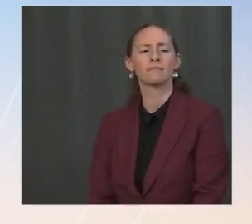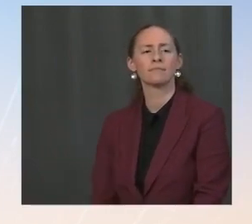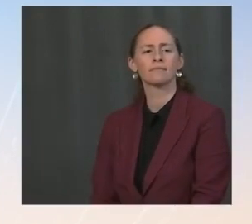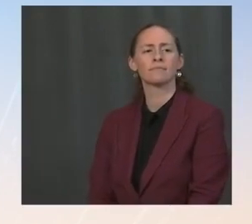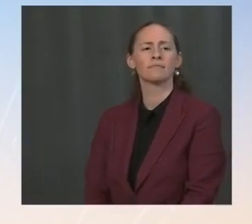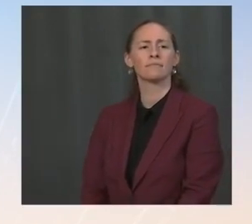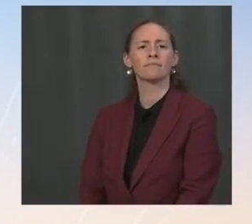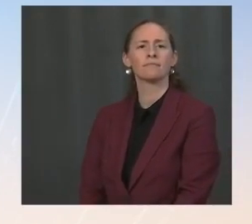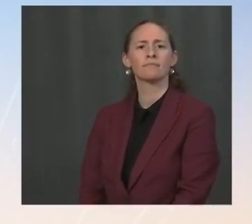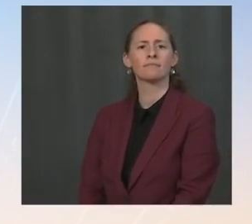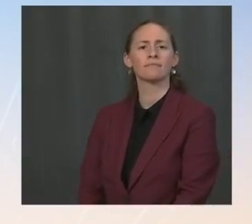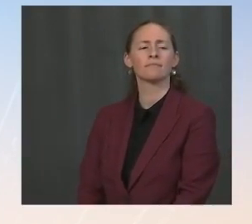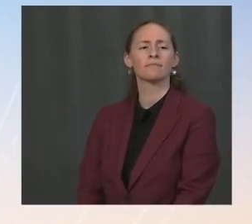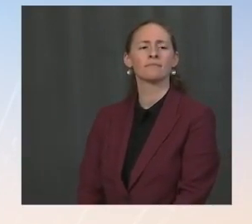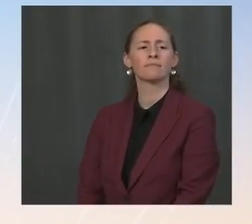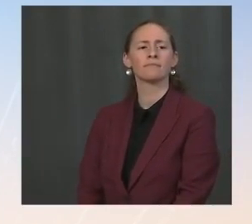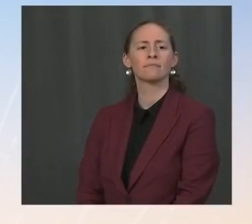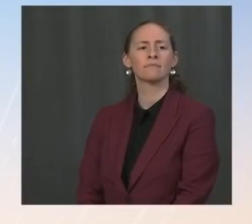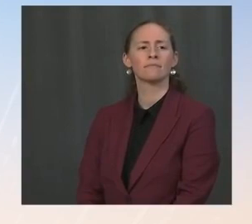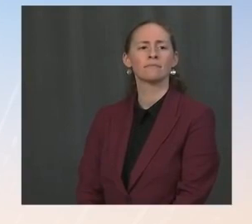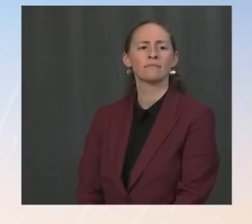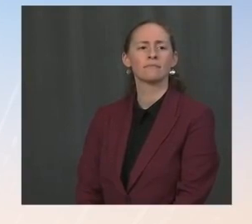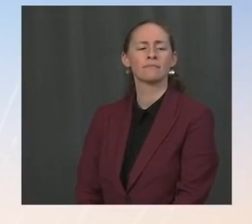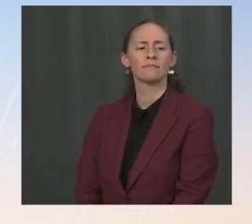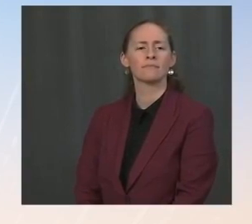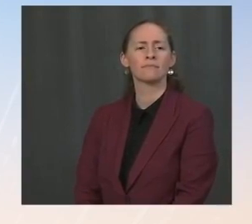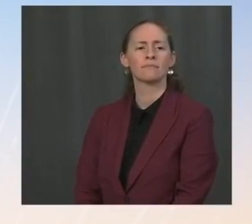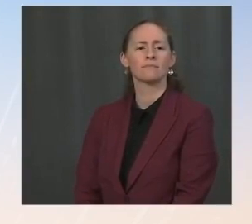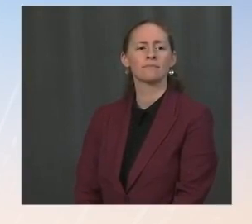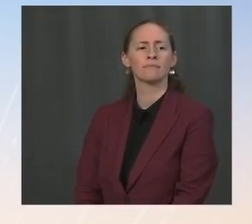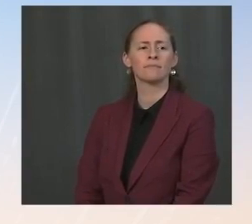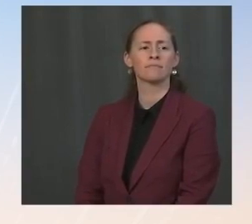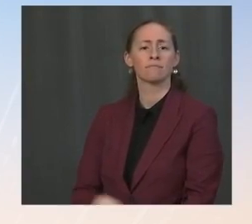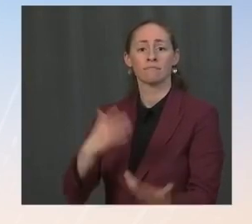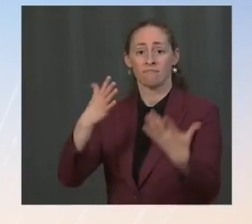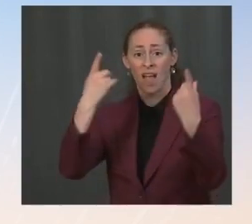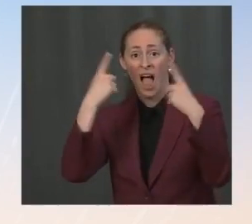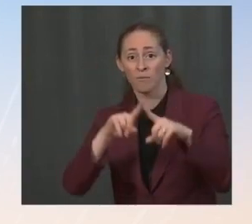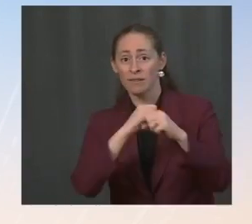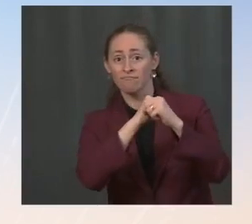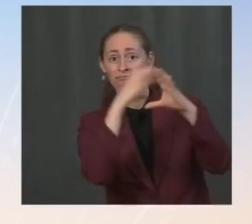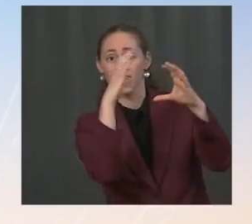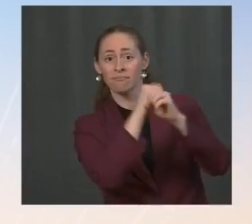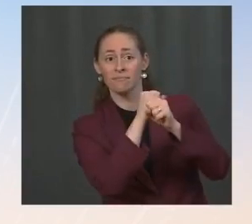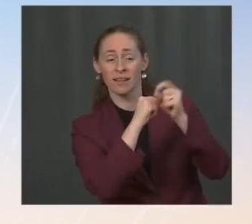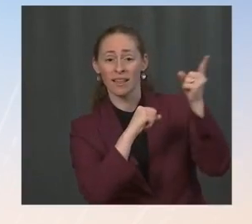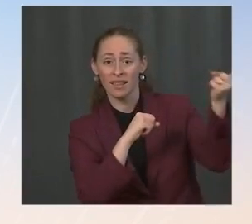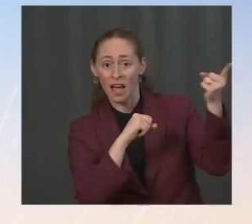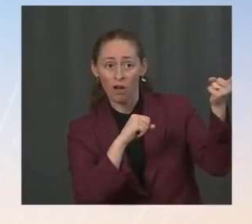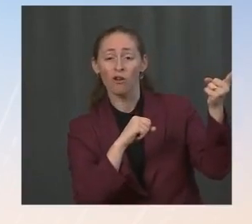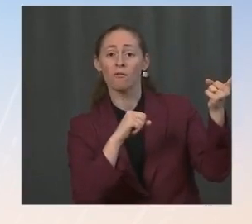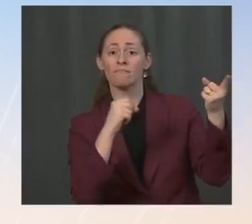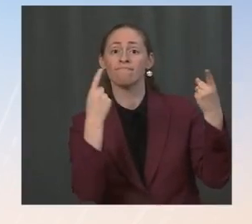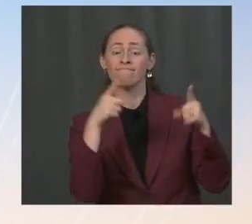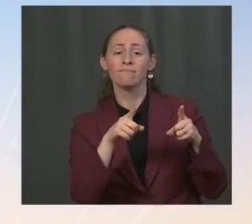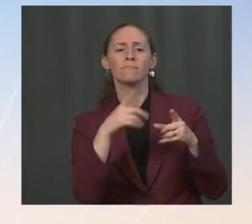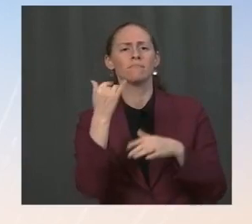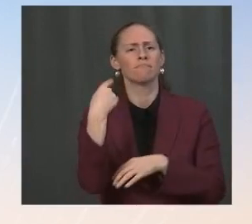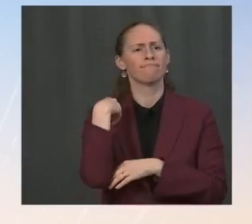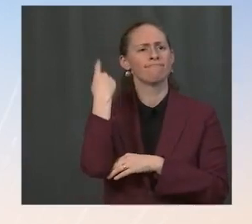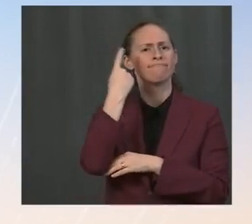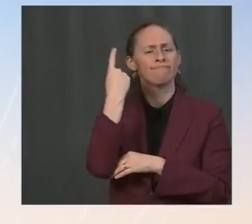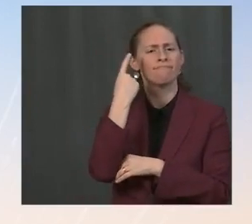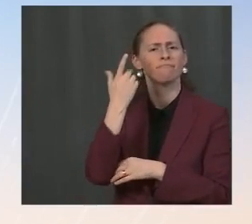touting U.S. and coalition flights, but this attack has slowed some of those flights from coalition partners. Other countries are now out. Does